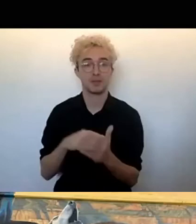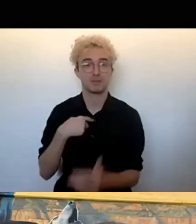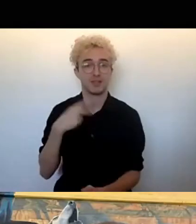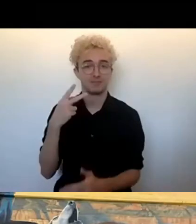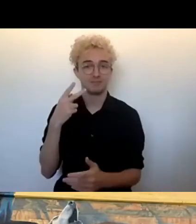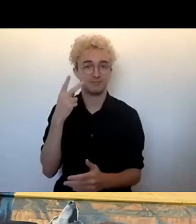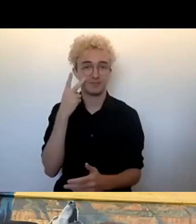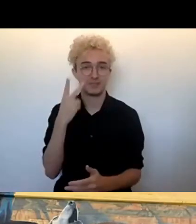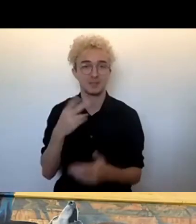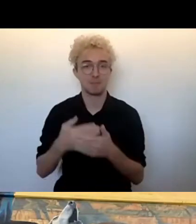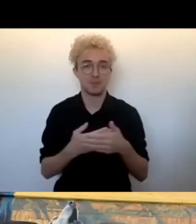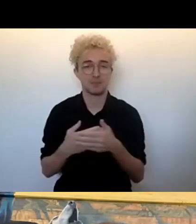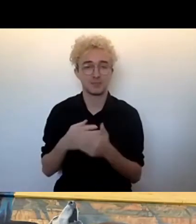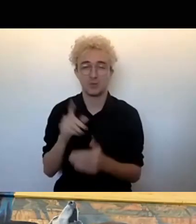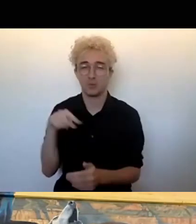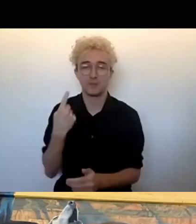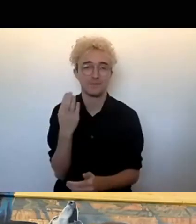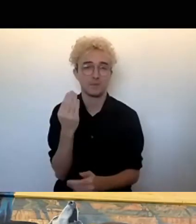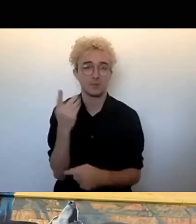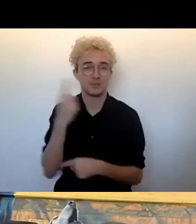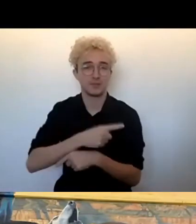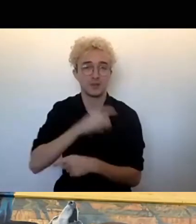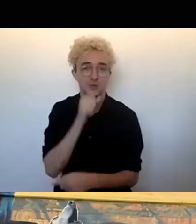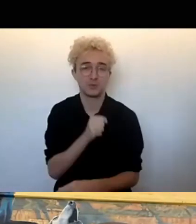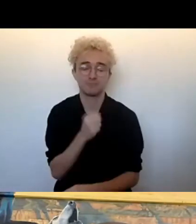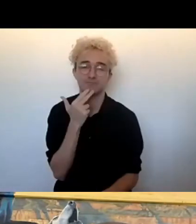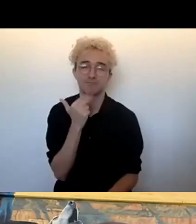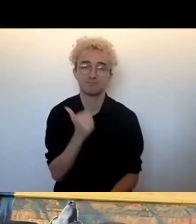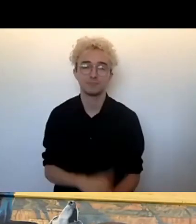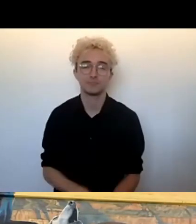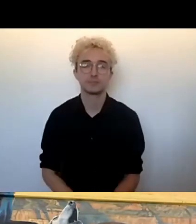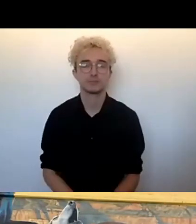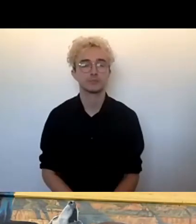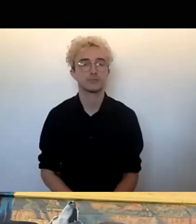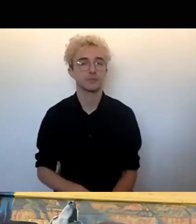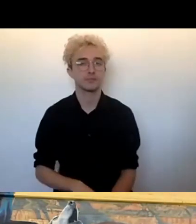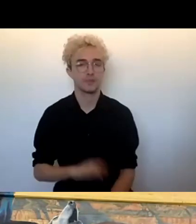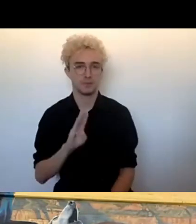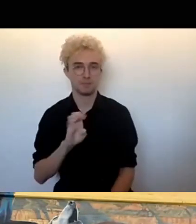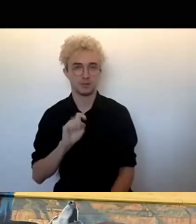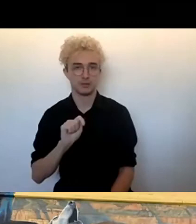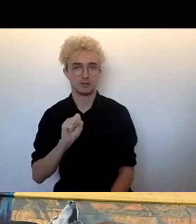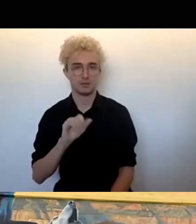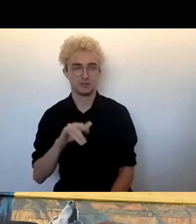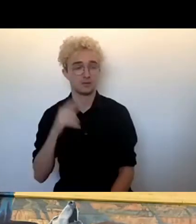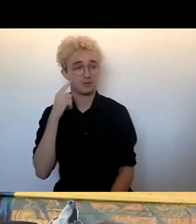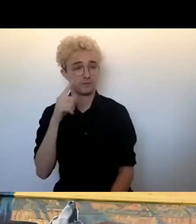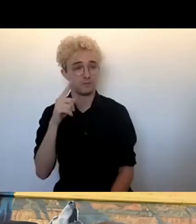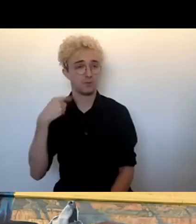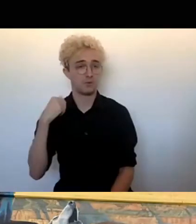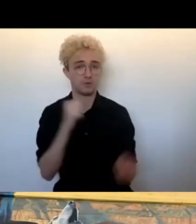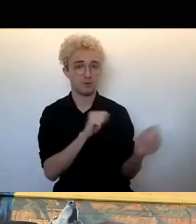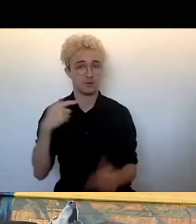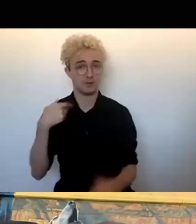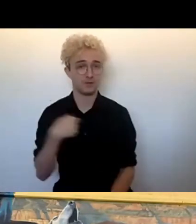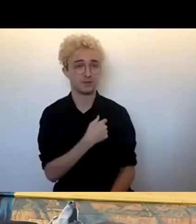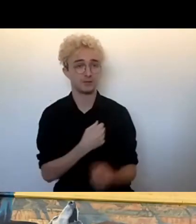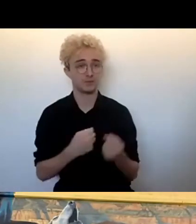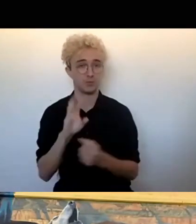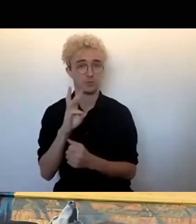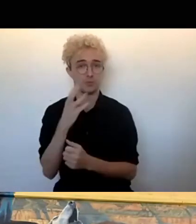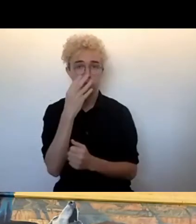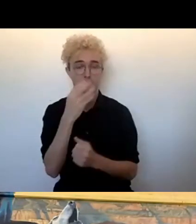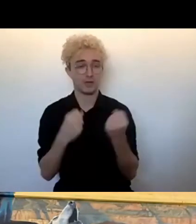Well, for all of us who, are voice for wolves, advocate or educate on behalf of wolves, you having that experience is